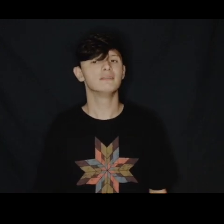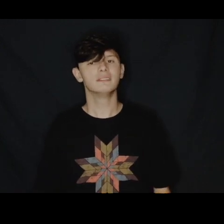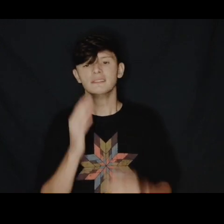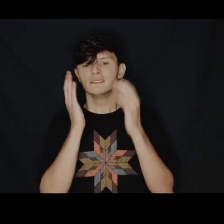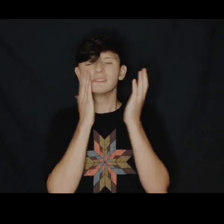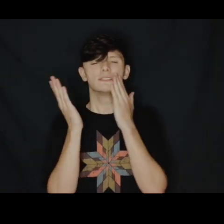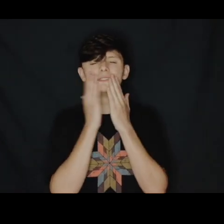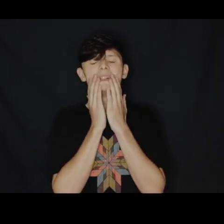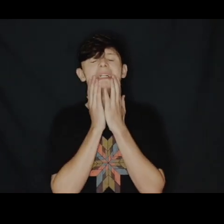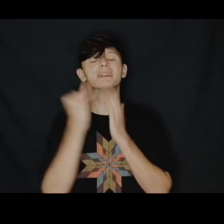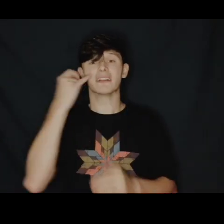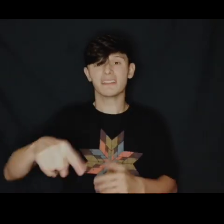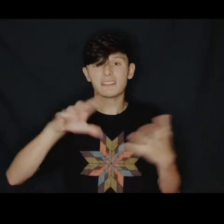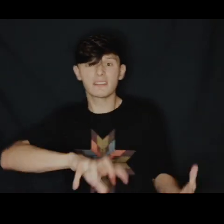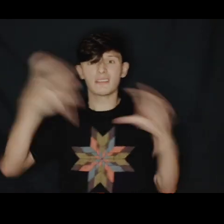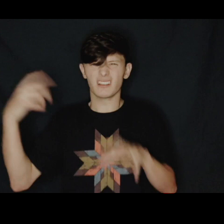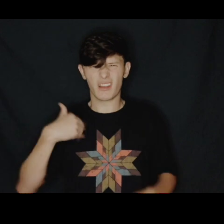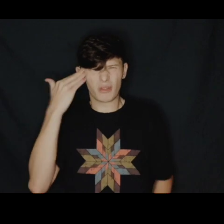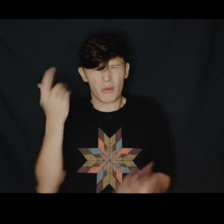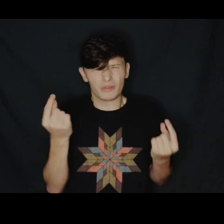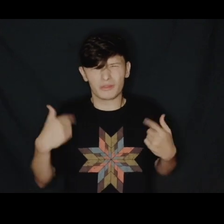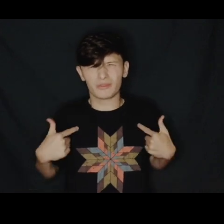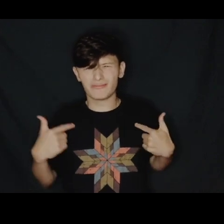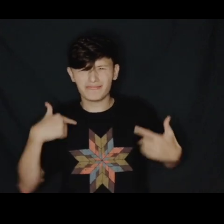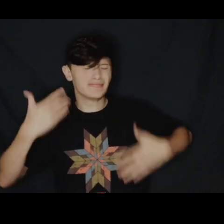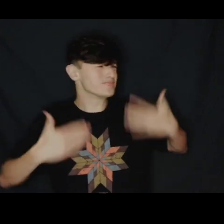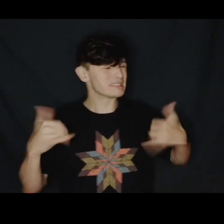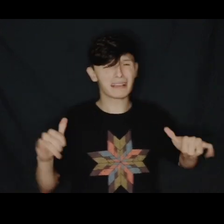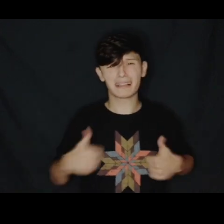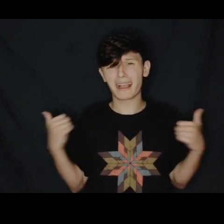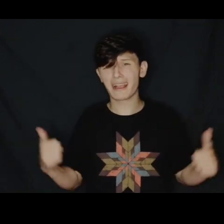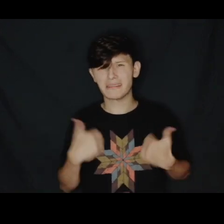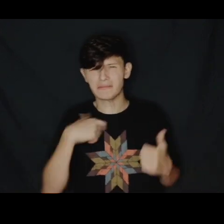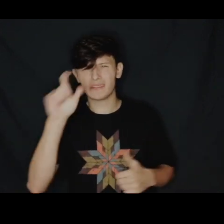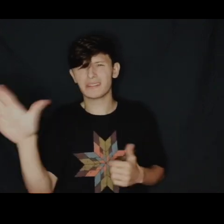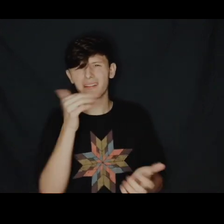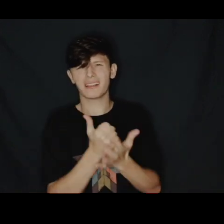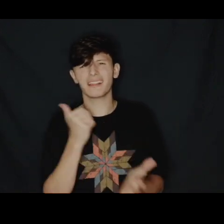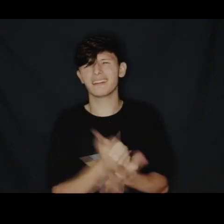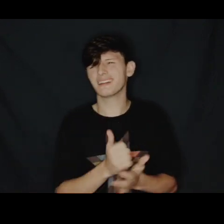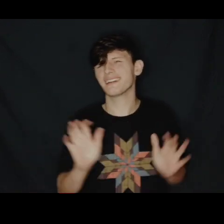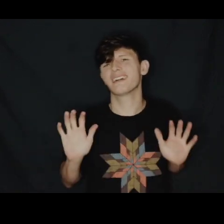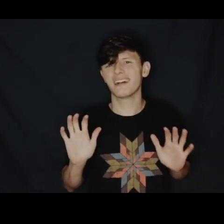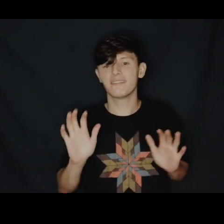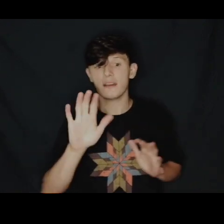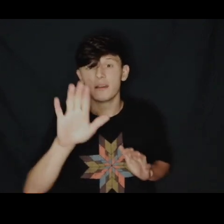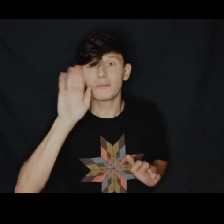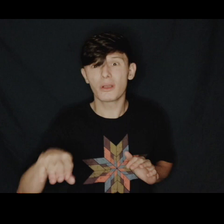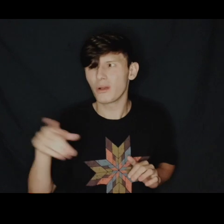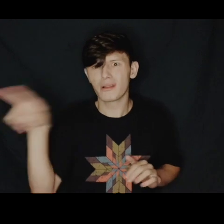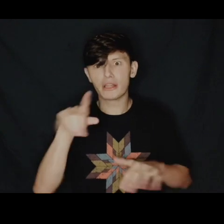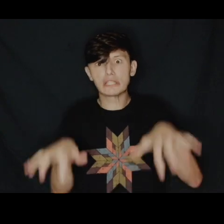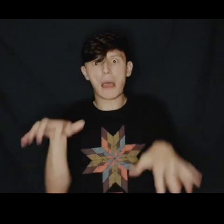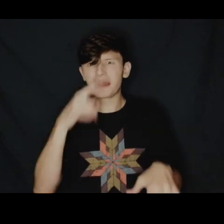survive. If this was an apocalypse, I would not need any tips in how to stay alive. But since